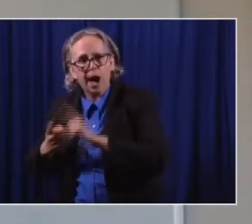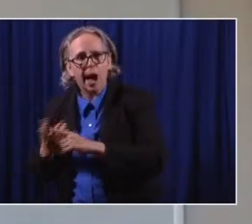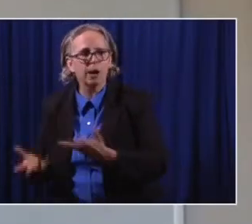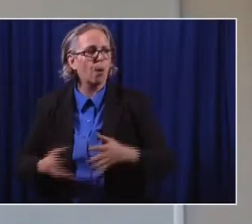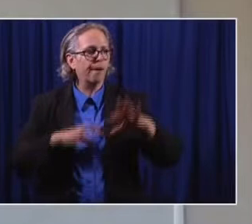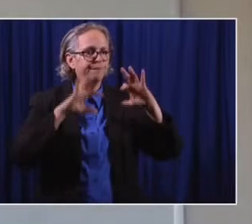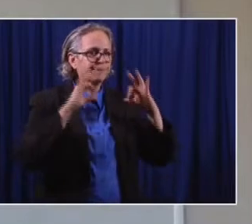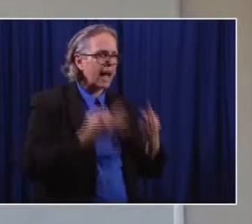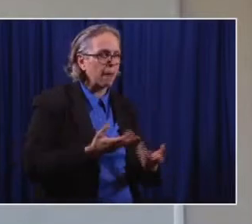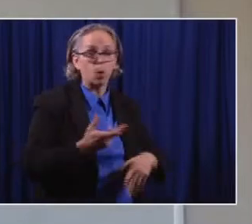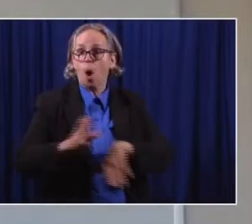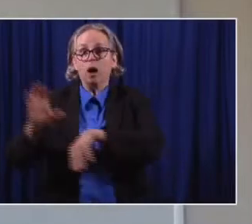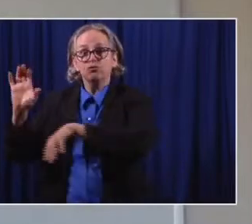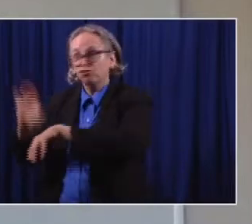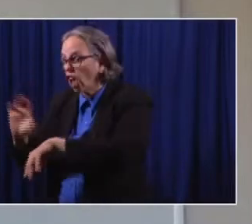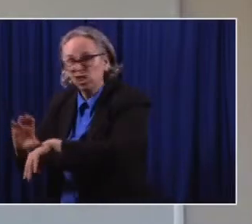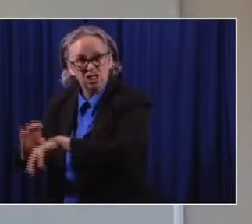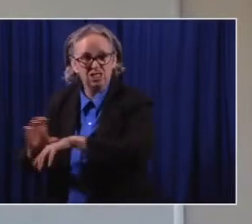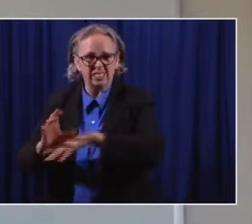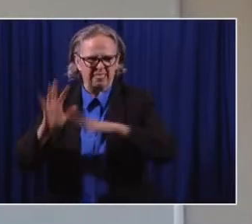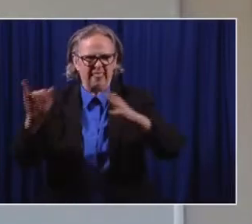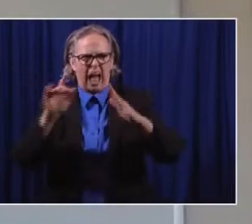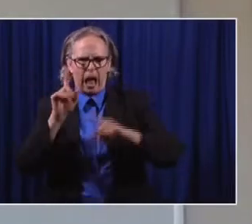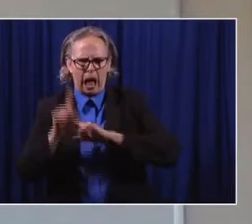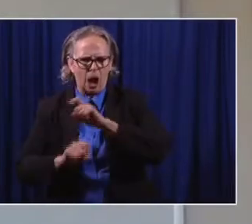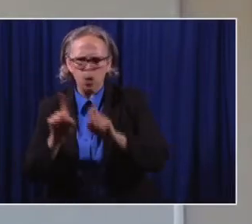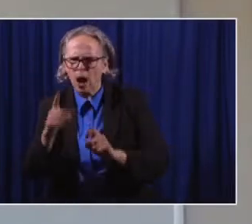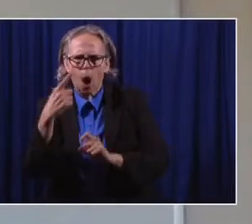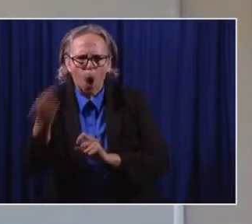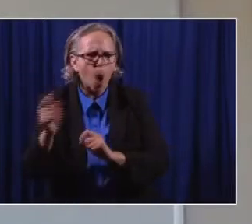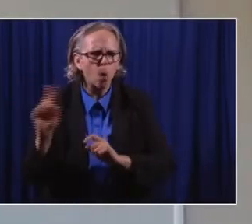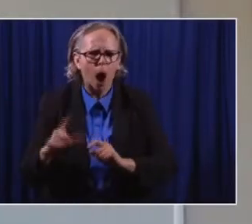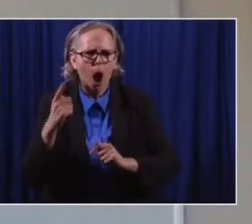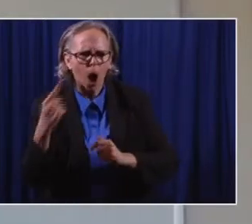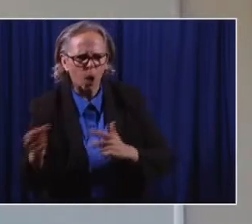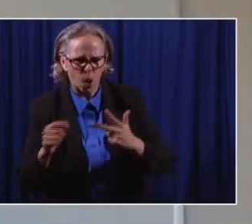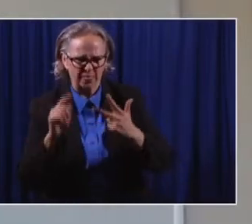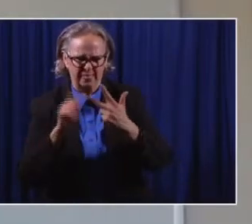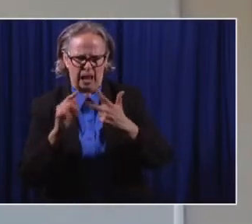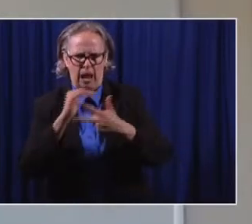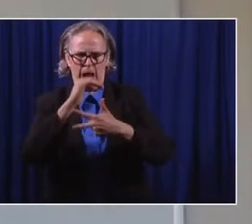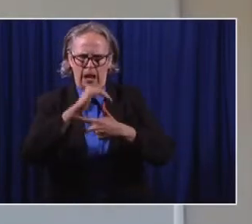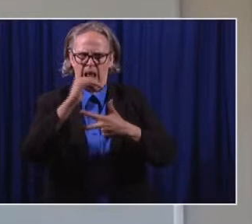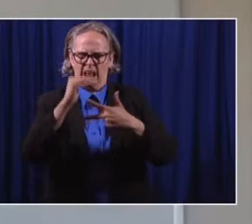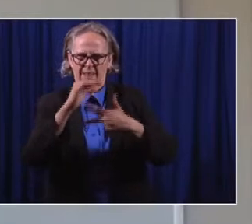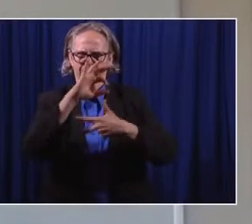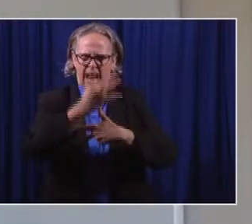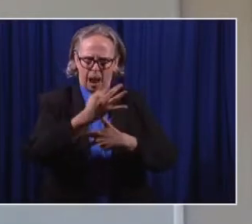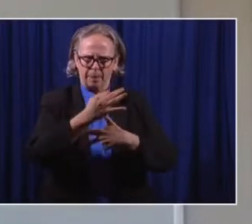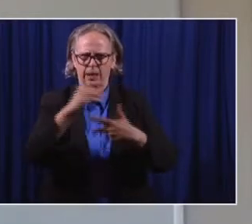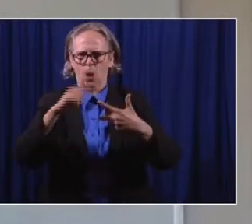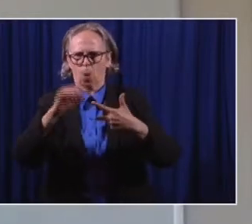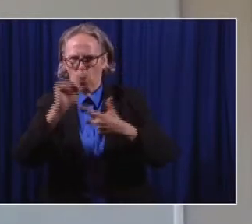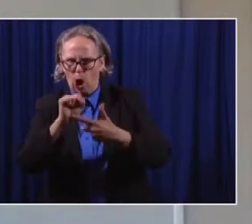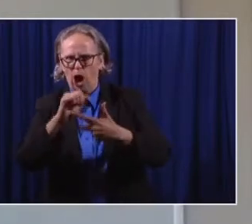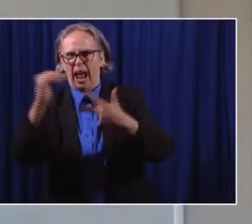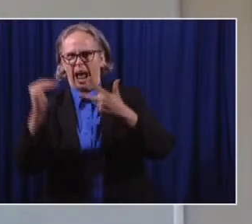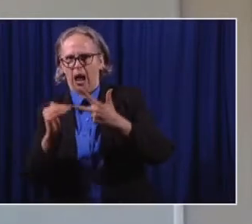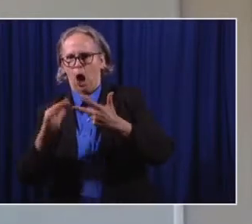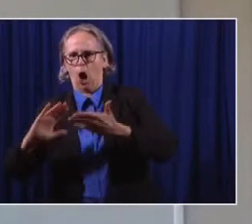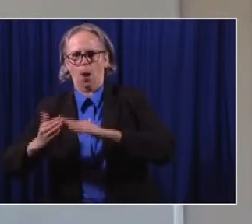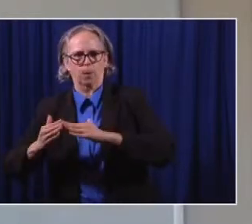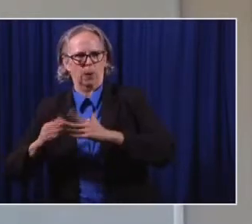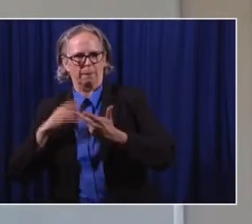churches, anything like that. So we got those 3 levels of which they could have exposed anybody. And then we